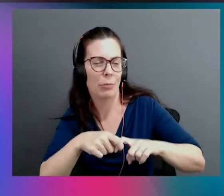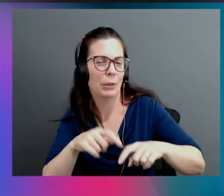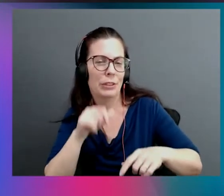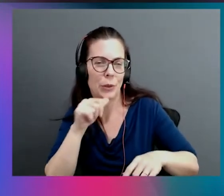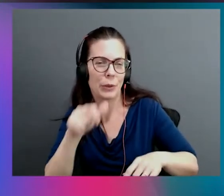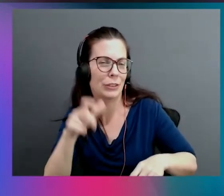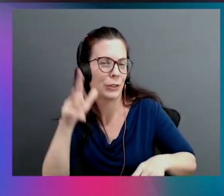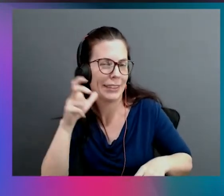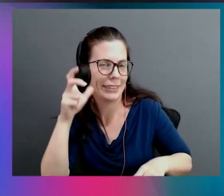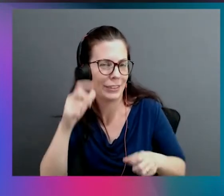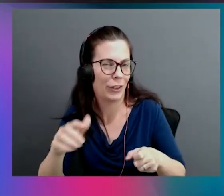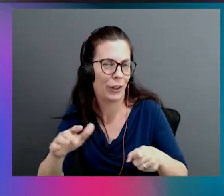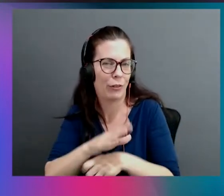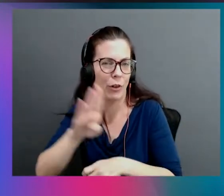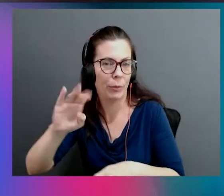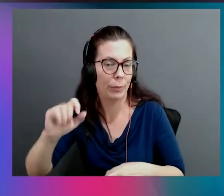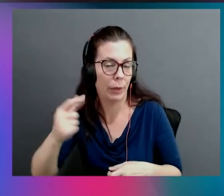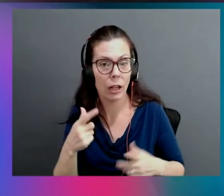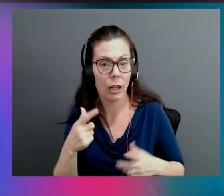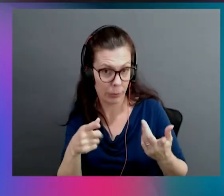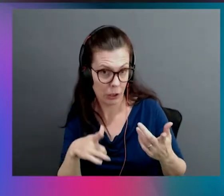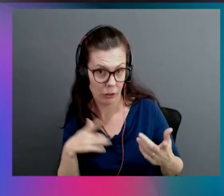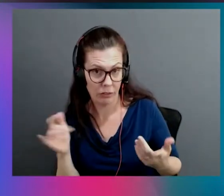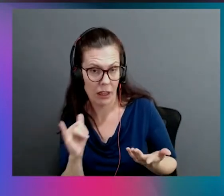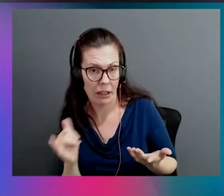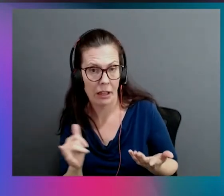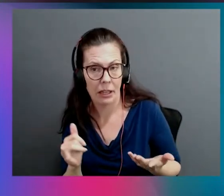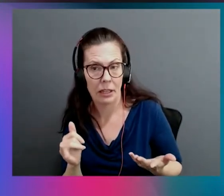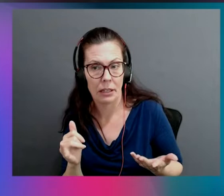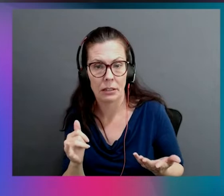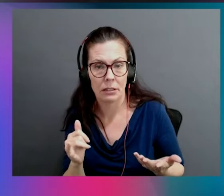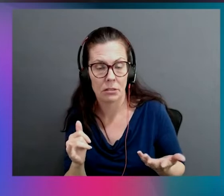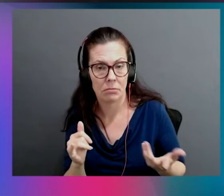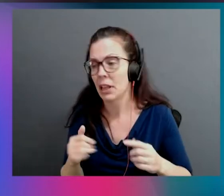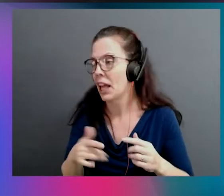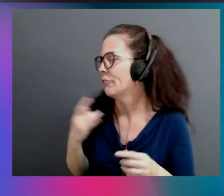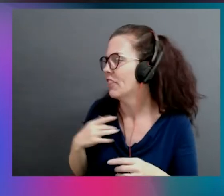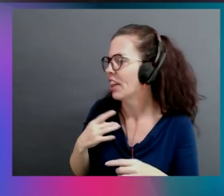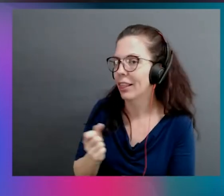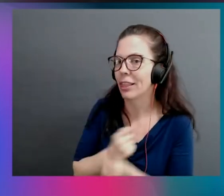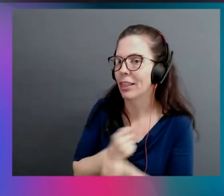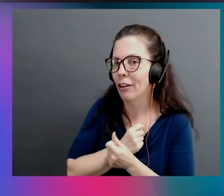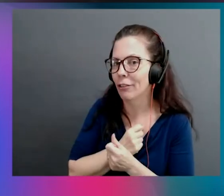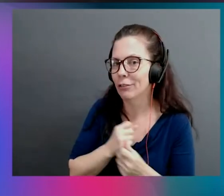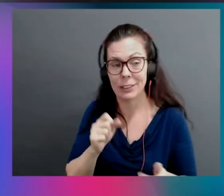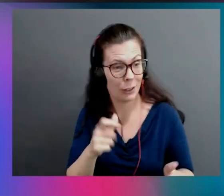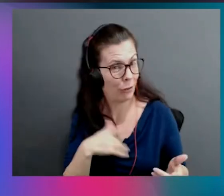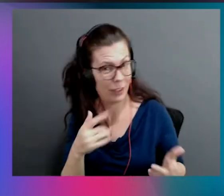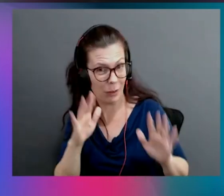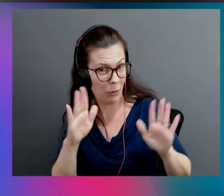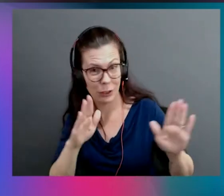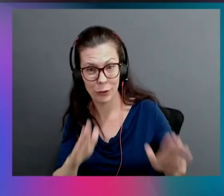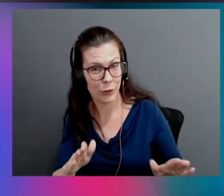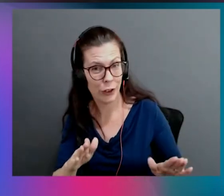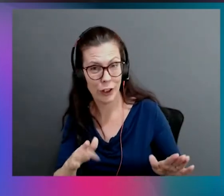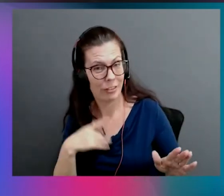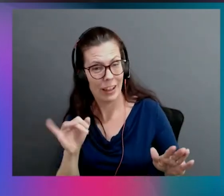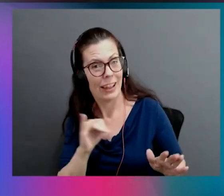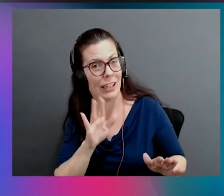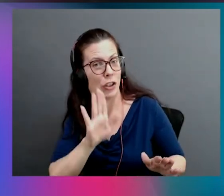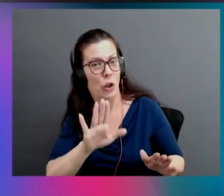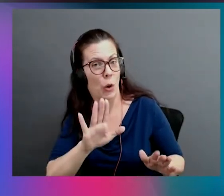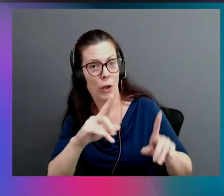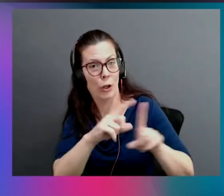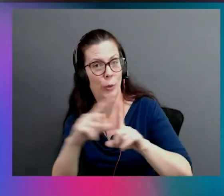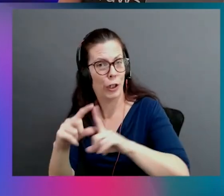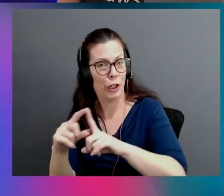don't, do you feel? I'm feeling the love. Yeah, you just feel so Yeah. Yep. wonderful that your own words have My now own been